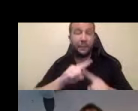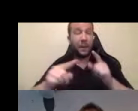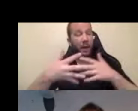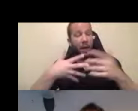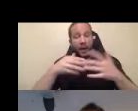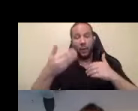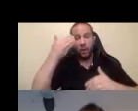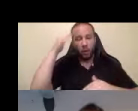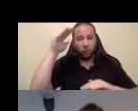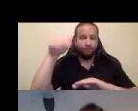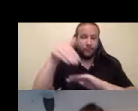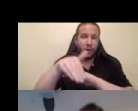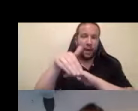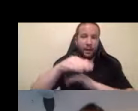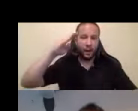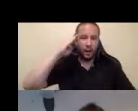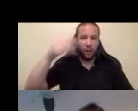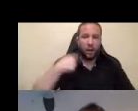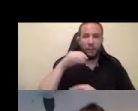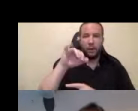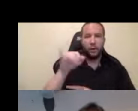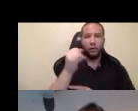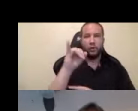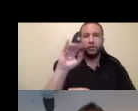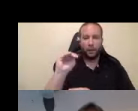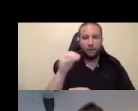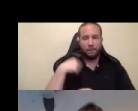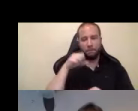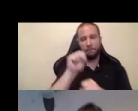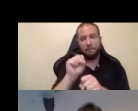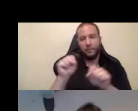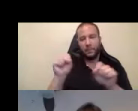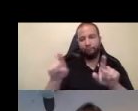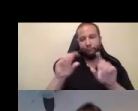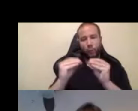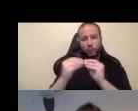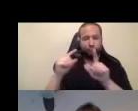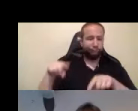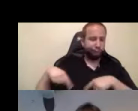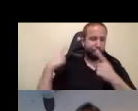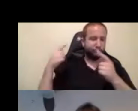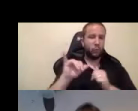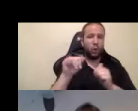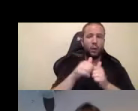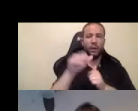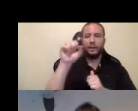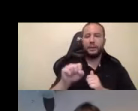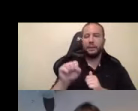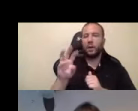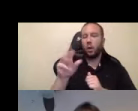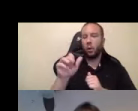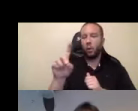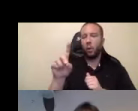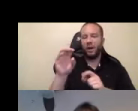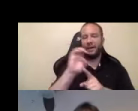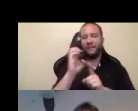Jim Young. I work with the organization, and I'm also with the South Ward Environmental